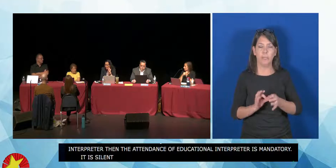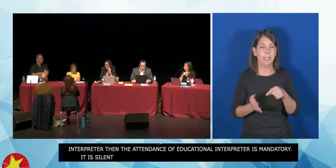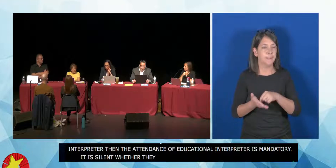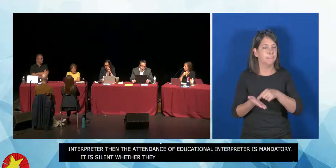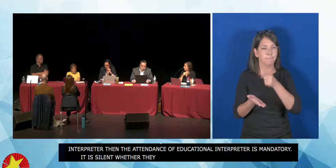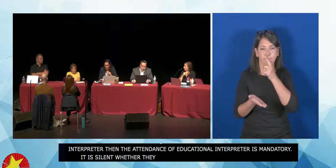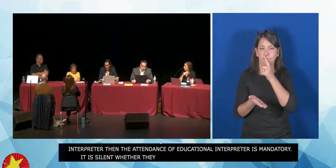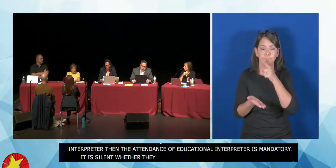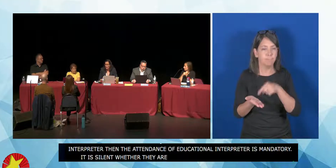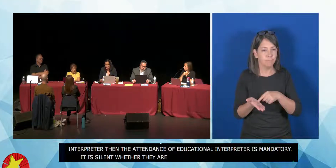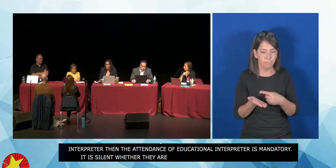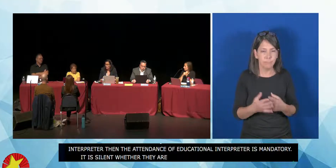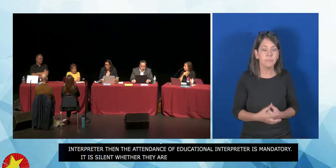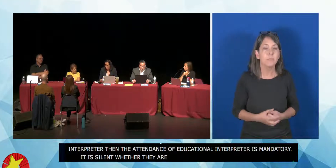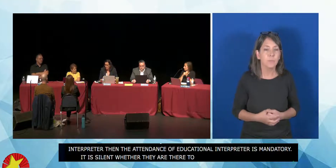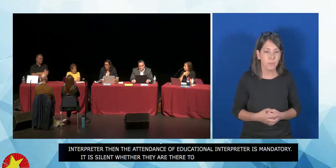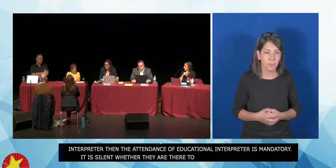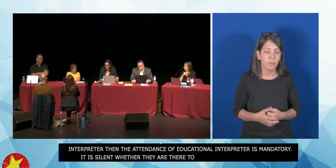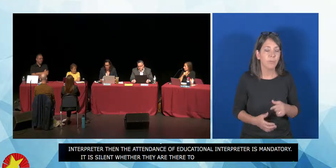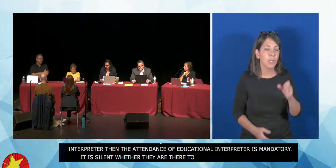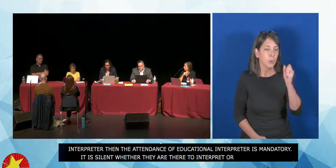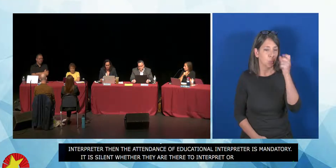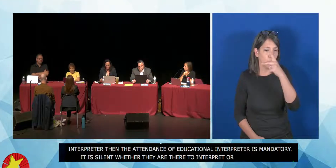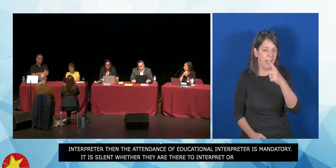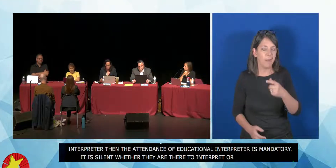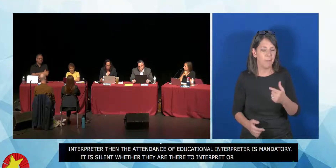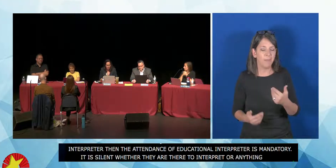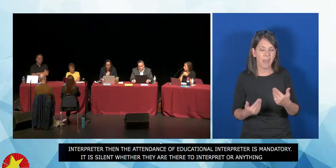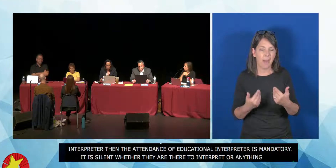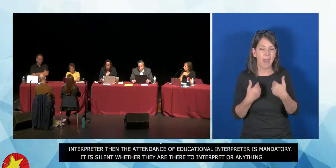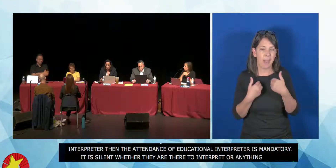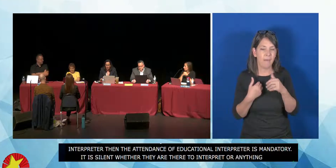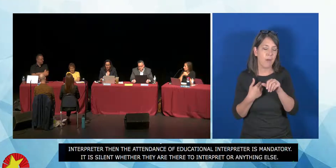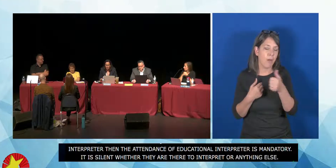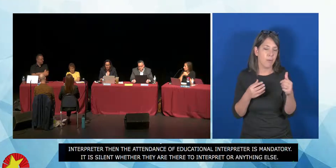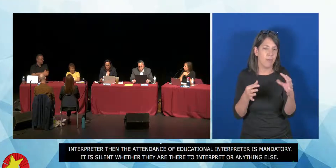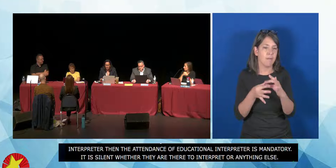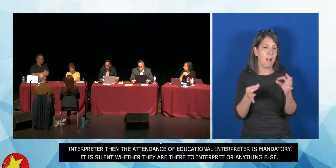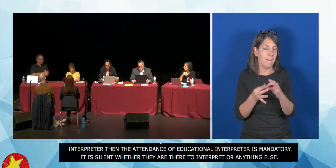a follow-up, Yes. and here's my concern.